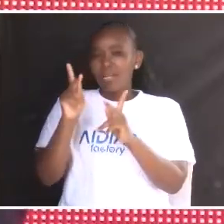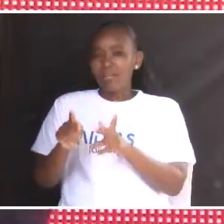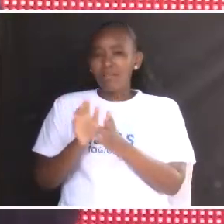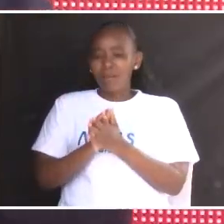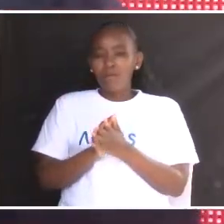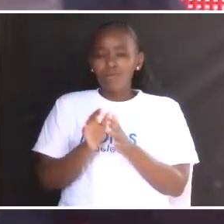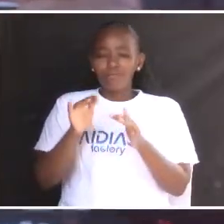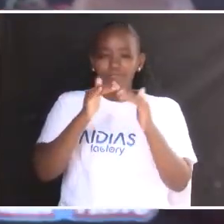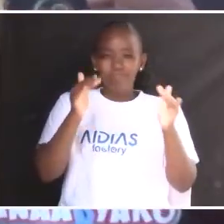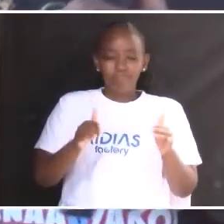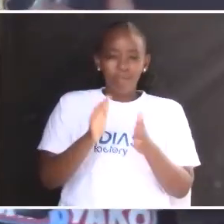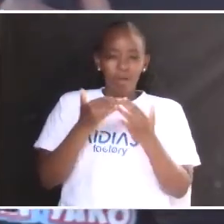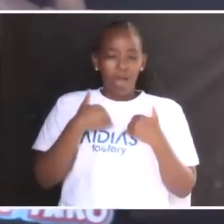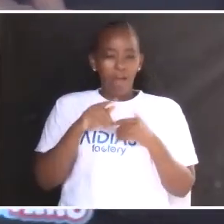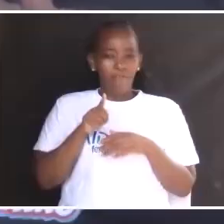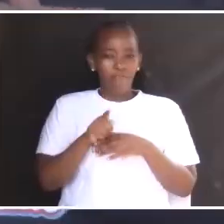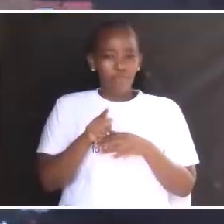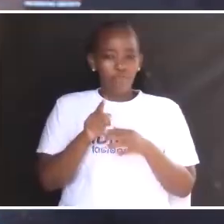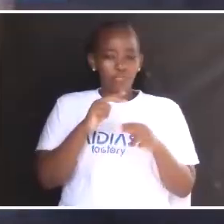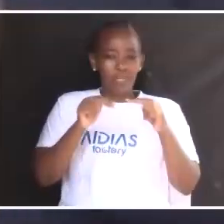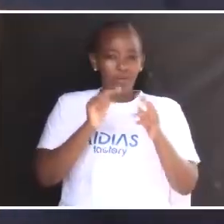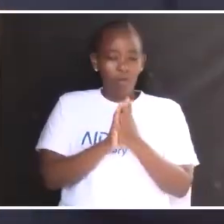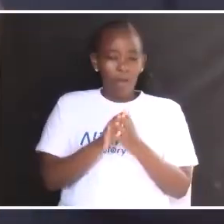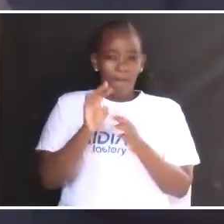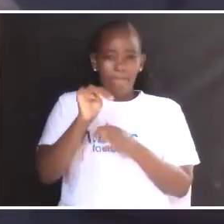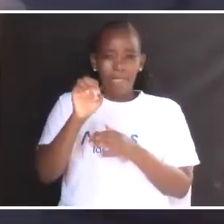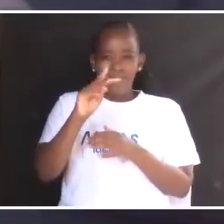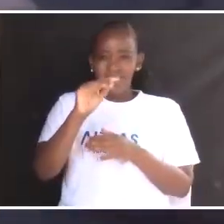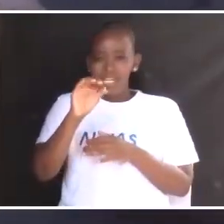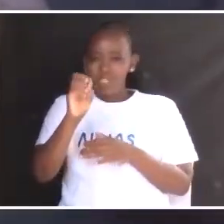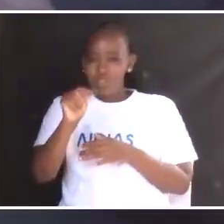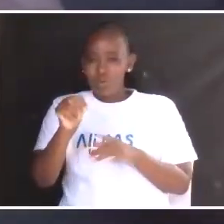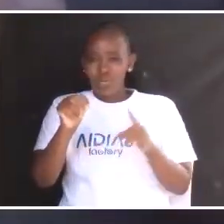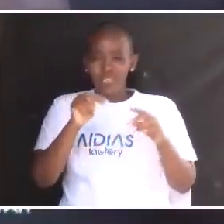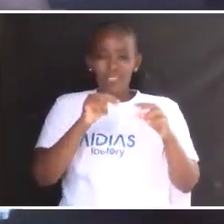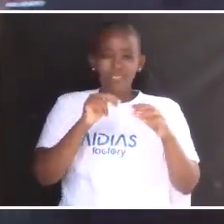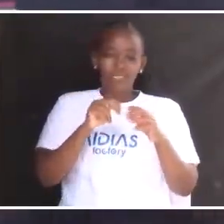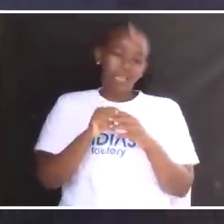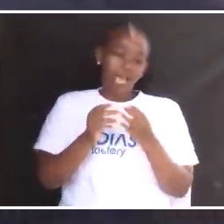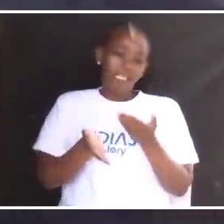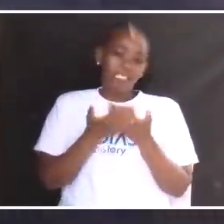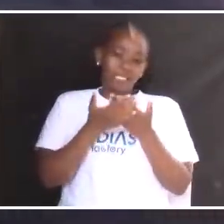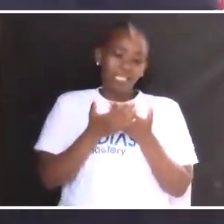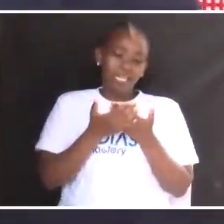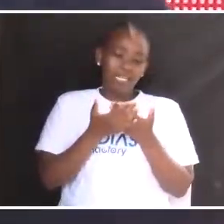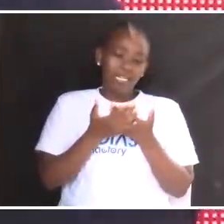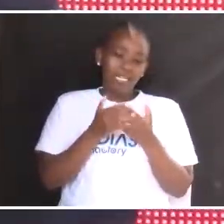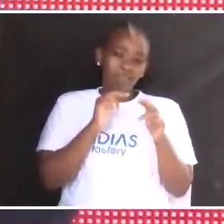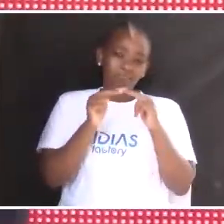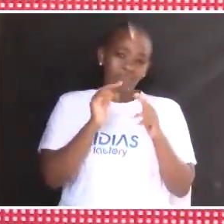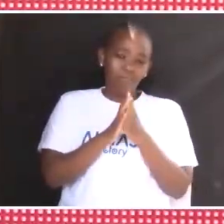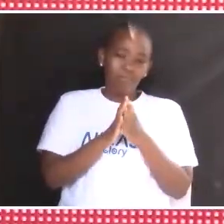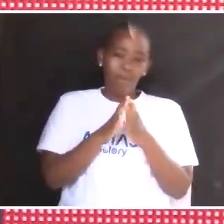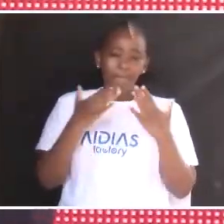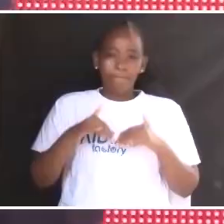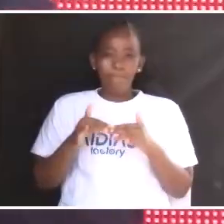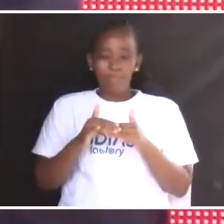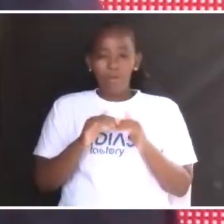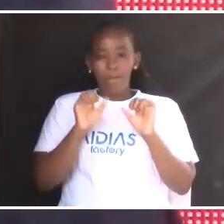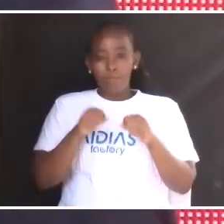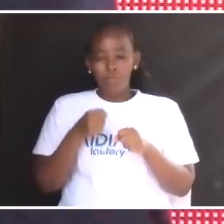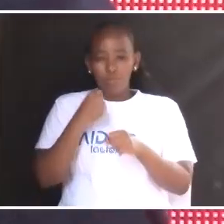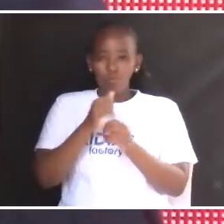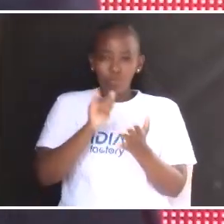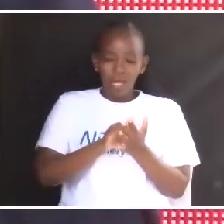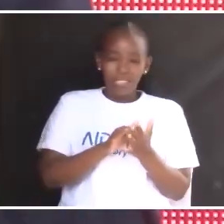a table, and we'll have you negotiate. So mediation is just assisted negotiation, where parties are able to negotiate. And we can even do